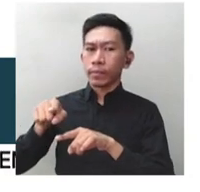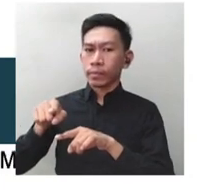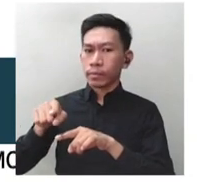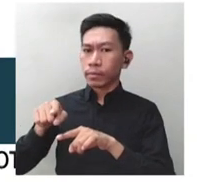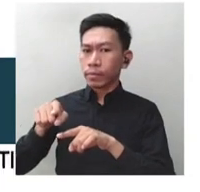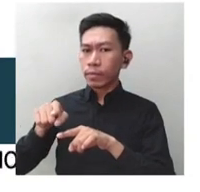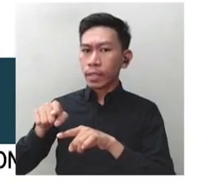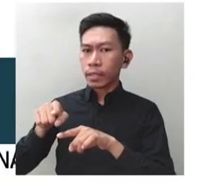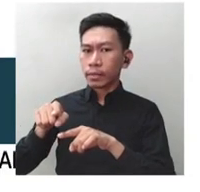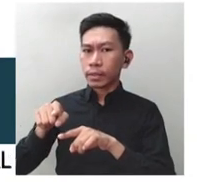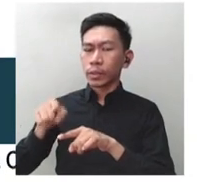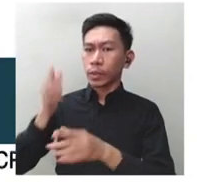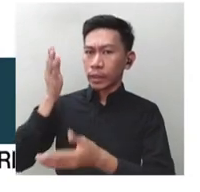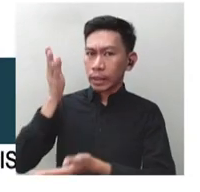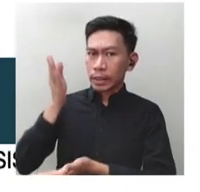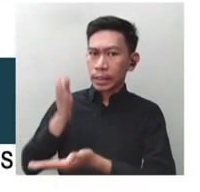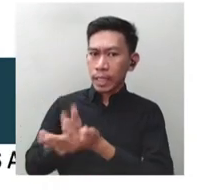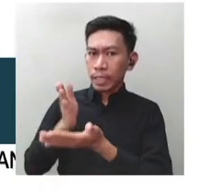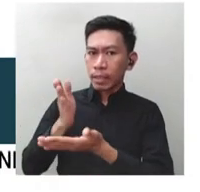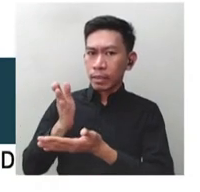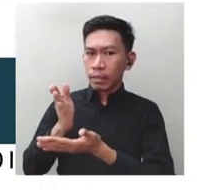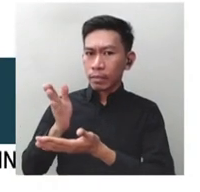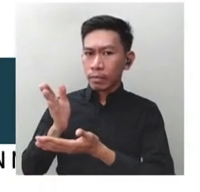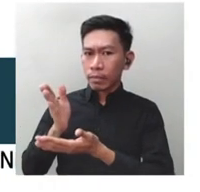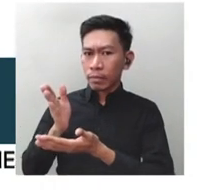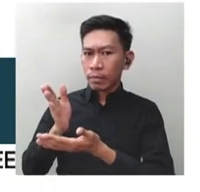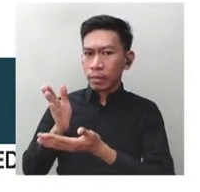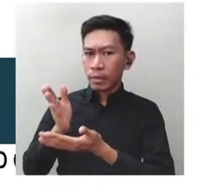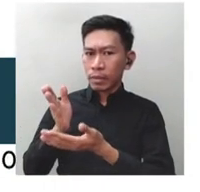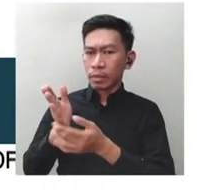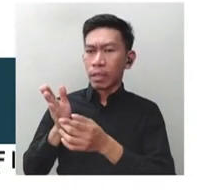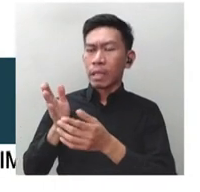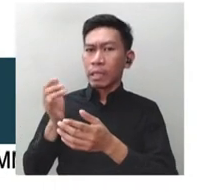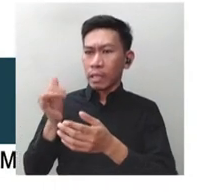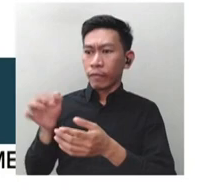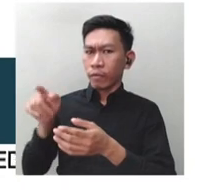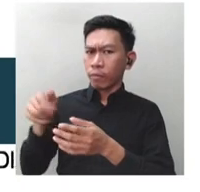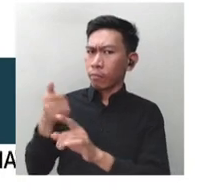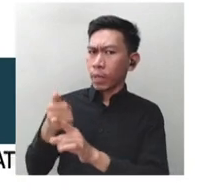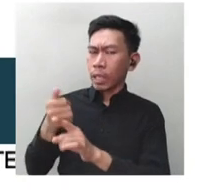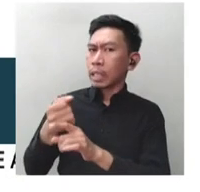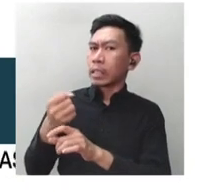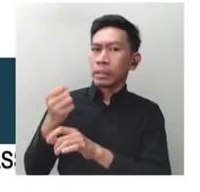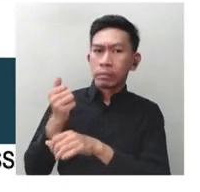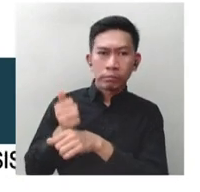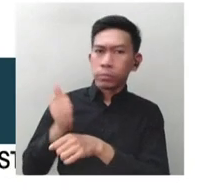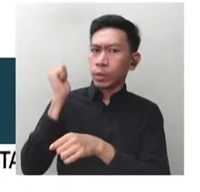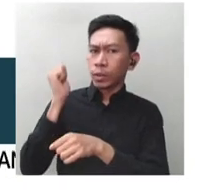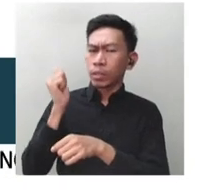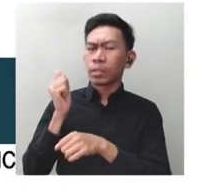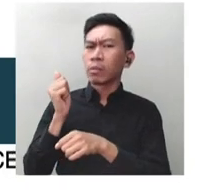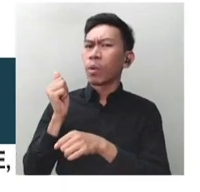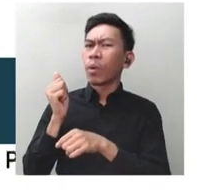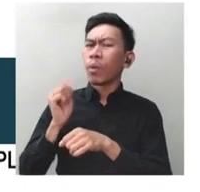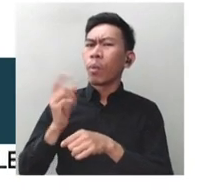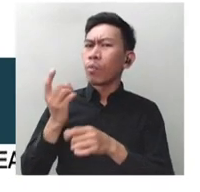and stand down, and they didn't, what could these police officers have done?